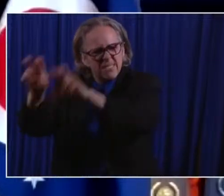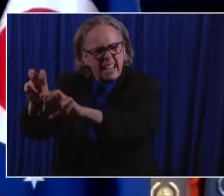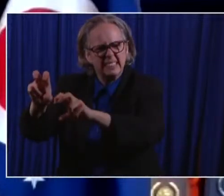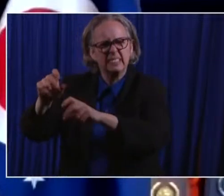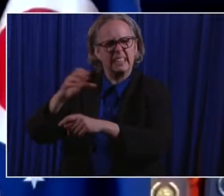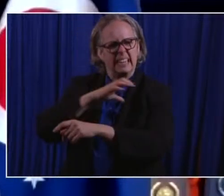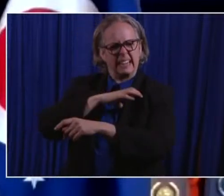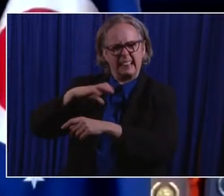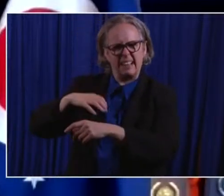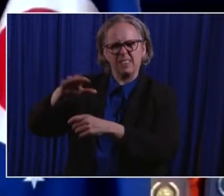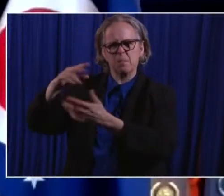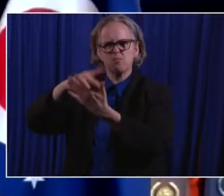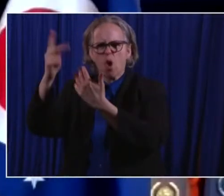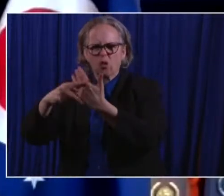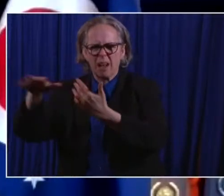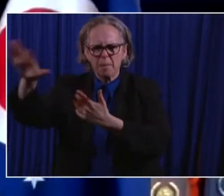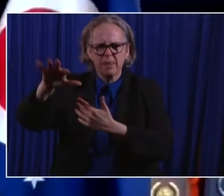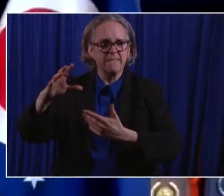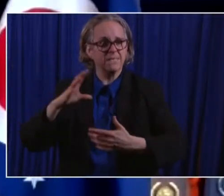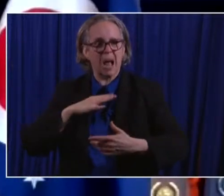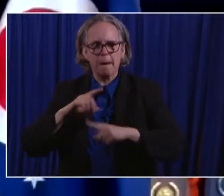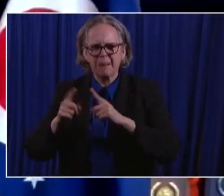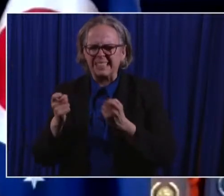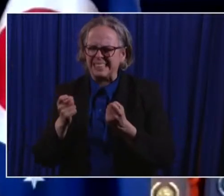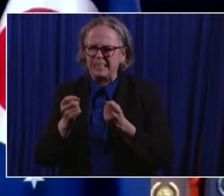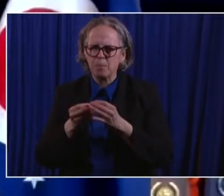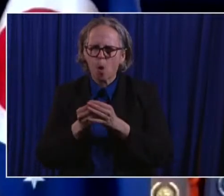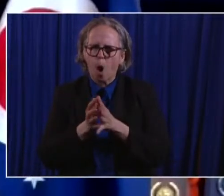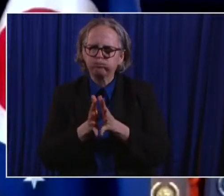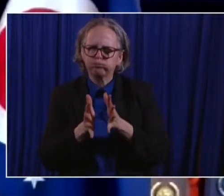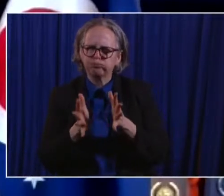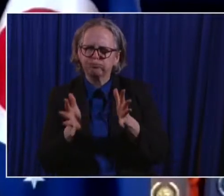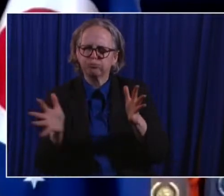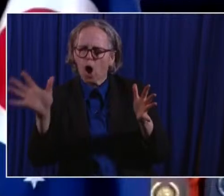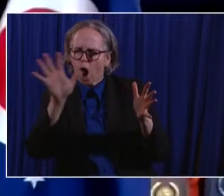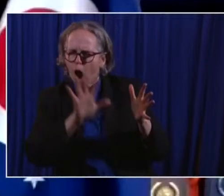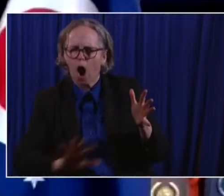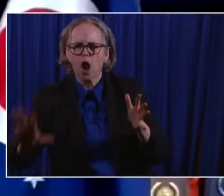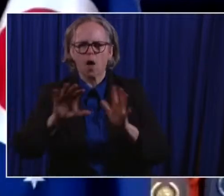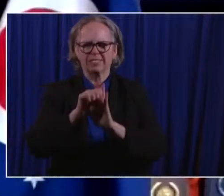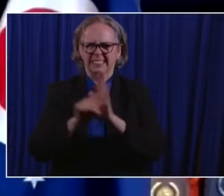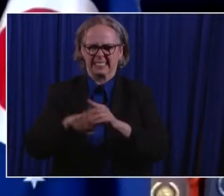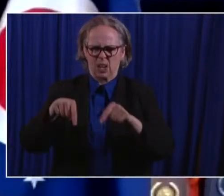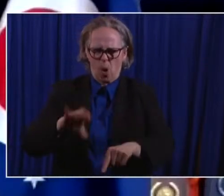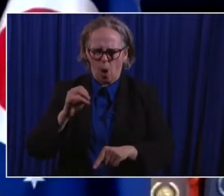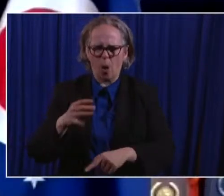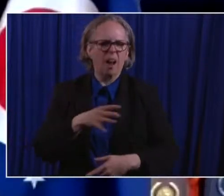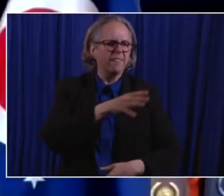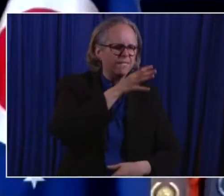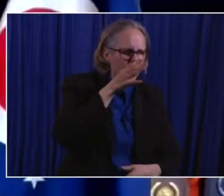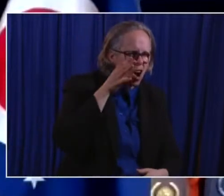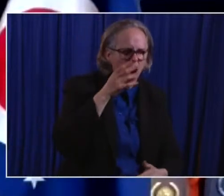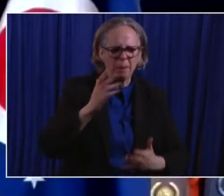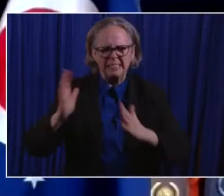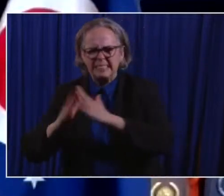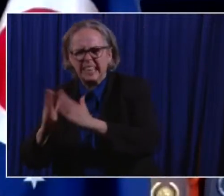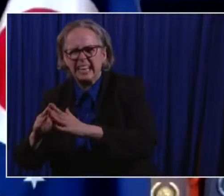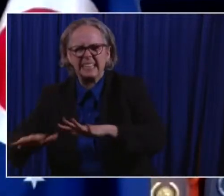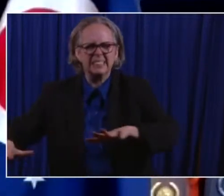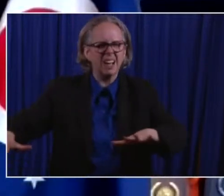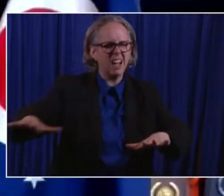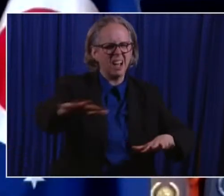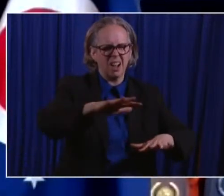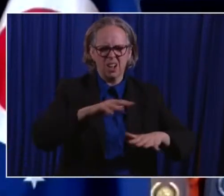do this for the whole state, rural and urban areas, for people that don't have access to high-speed internet. We say and say again, you